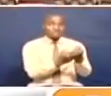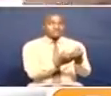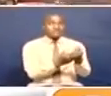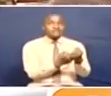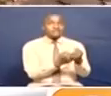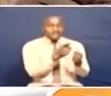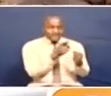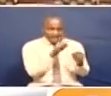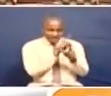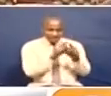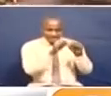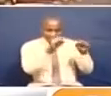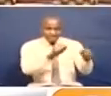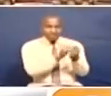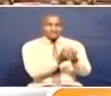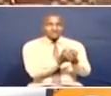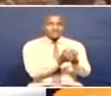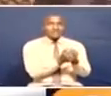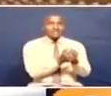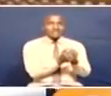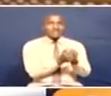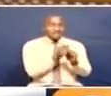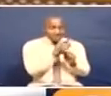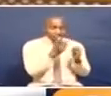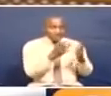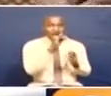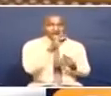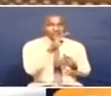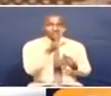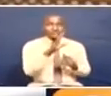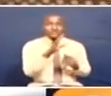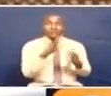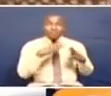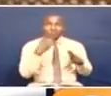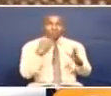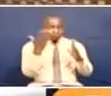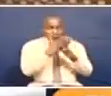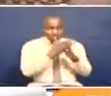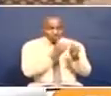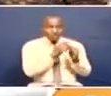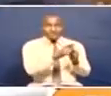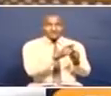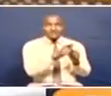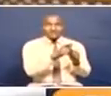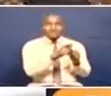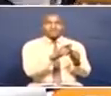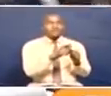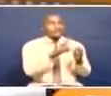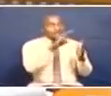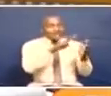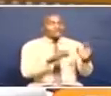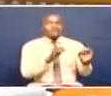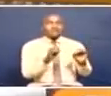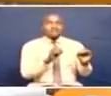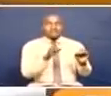had changed. That is where the IEBC fellows, the people who interfered with this system, failed to read this and failed to read